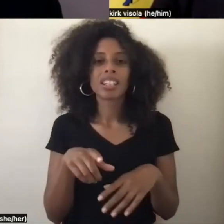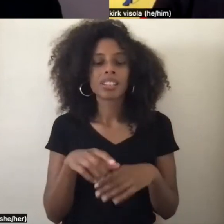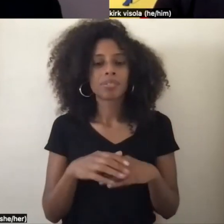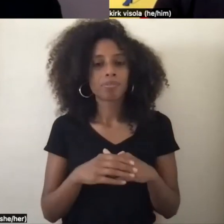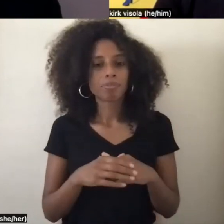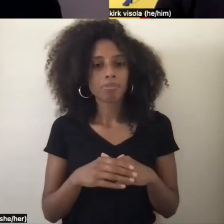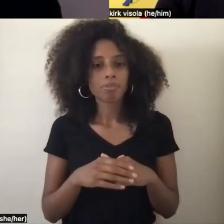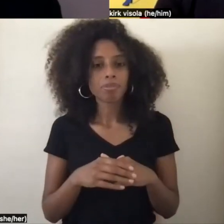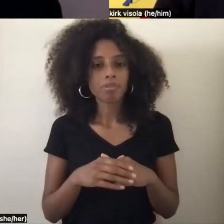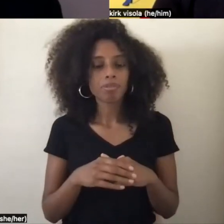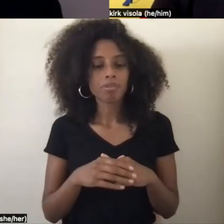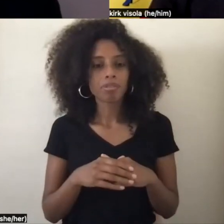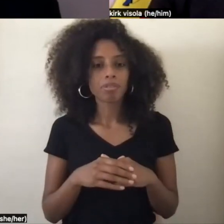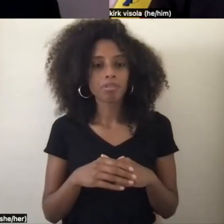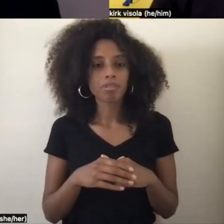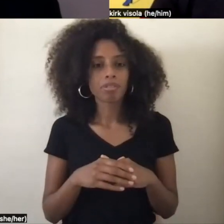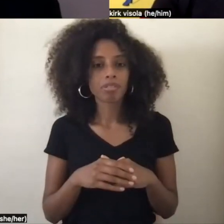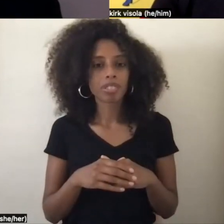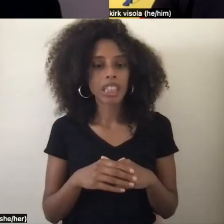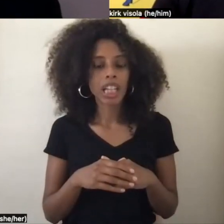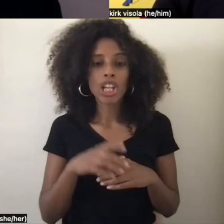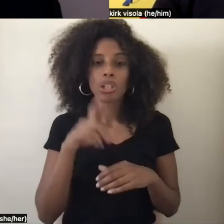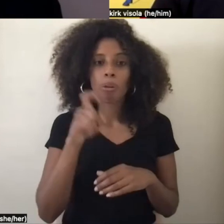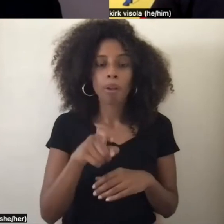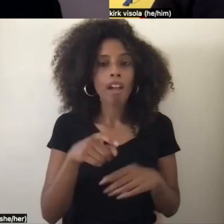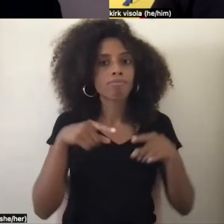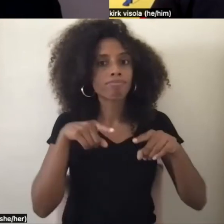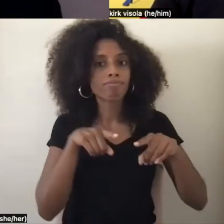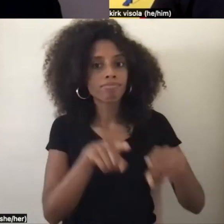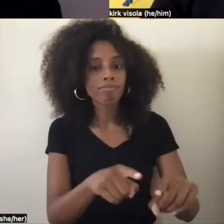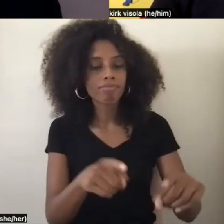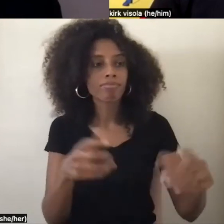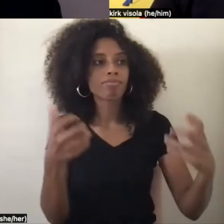to stick to your foundation and stick to what you know.